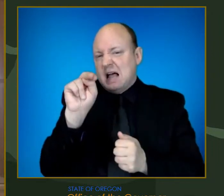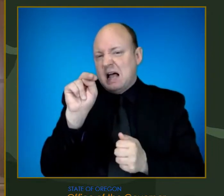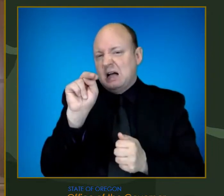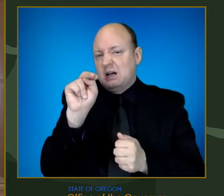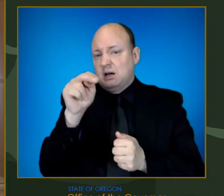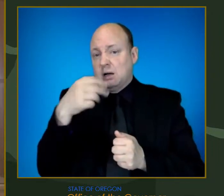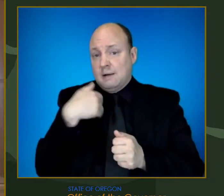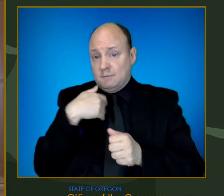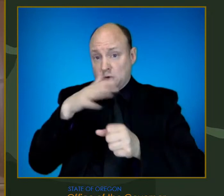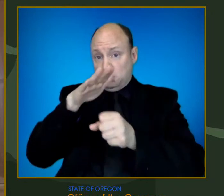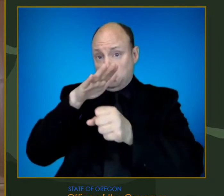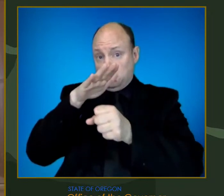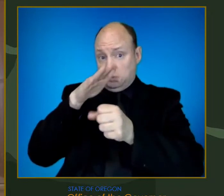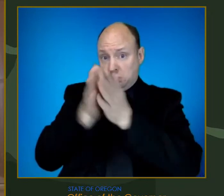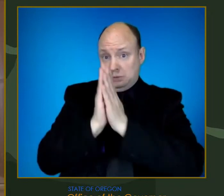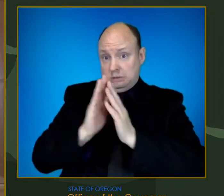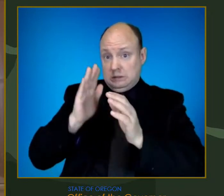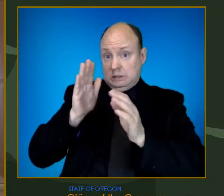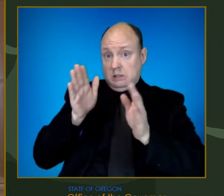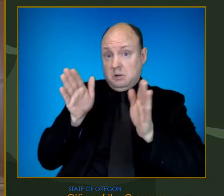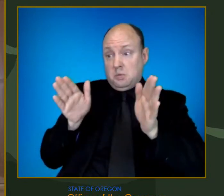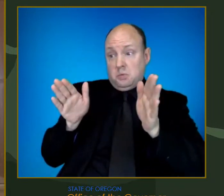hospital regions.